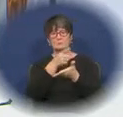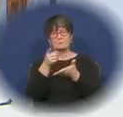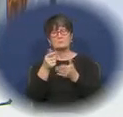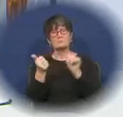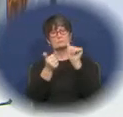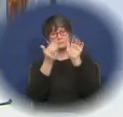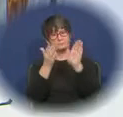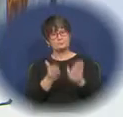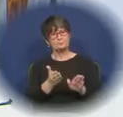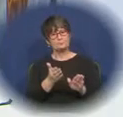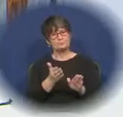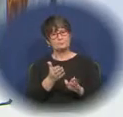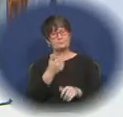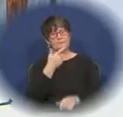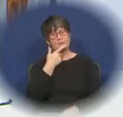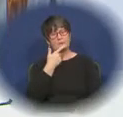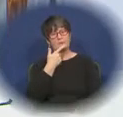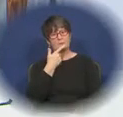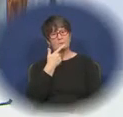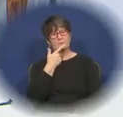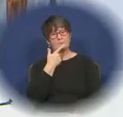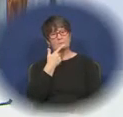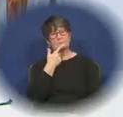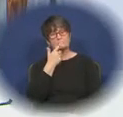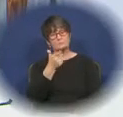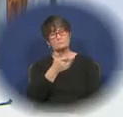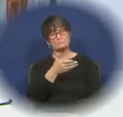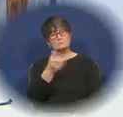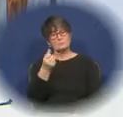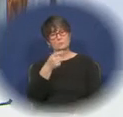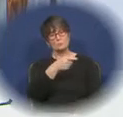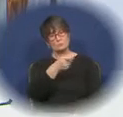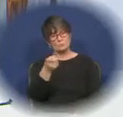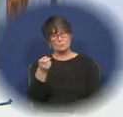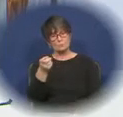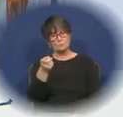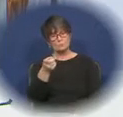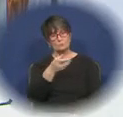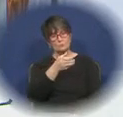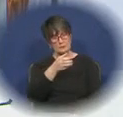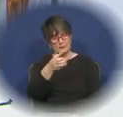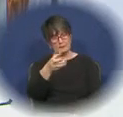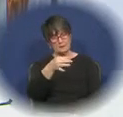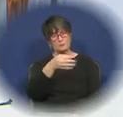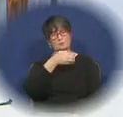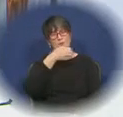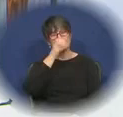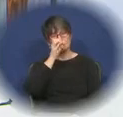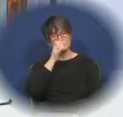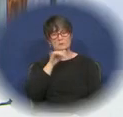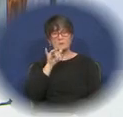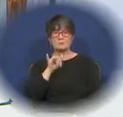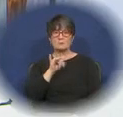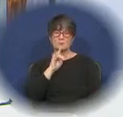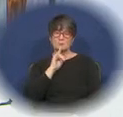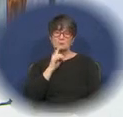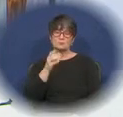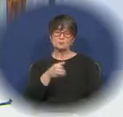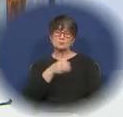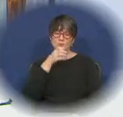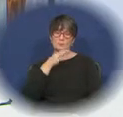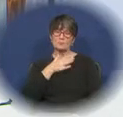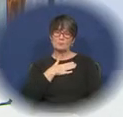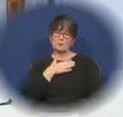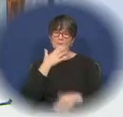his disciples, saying, Take this, all of you, and drink from it, for this is the chalice